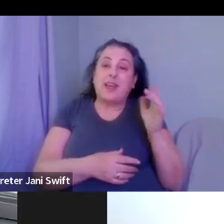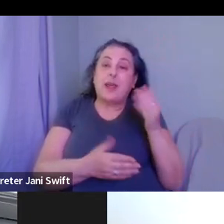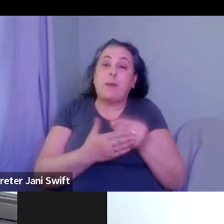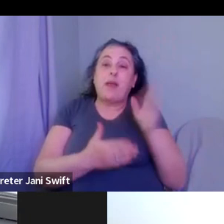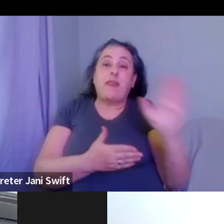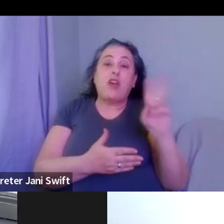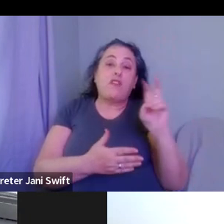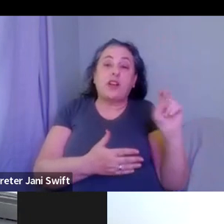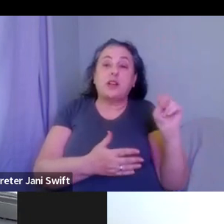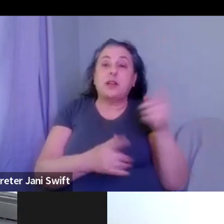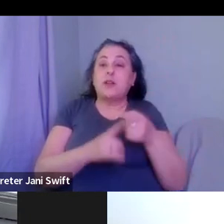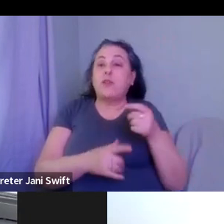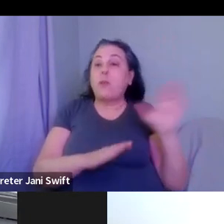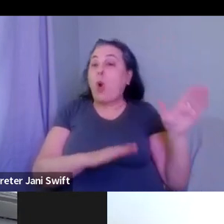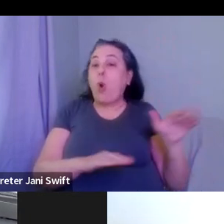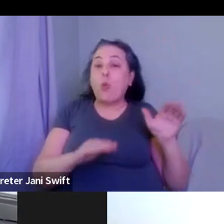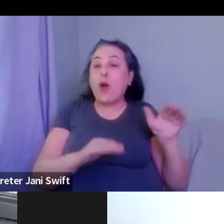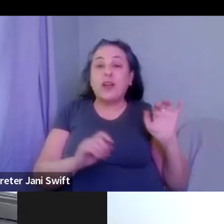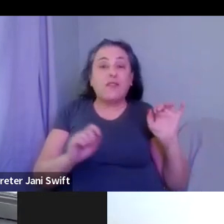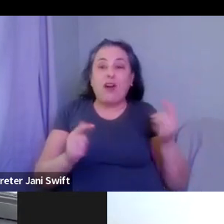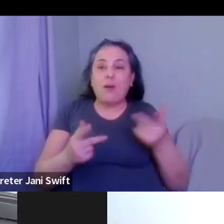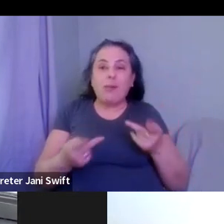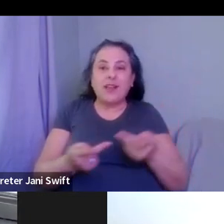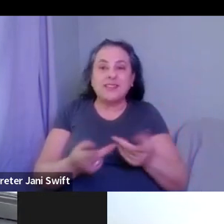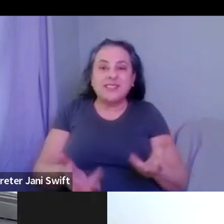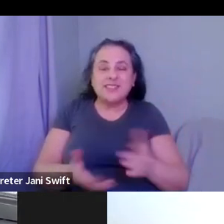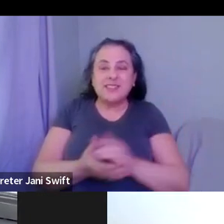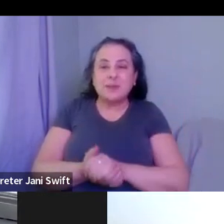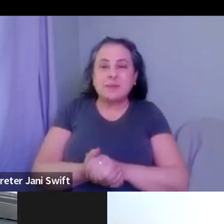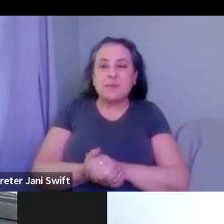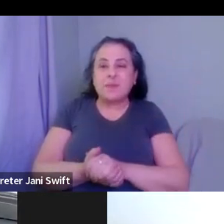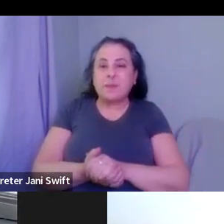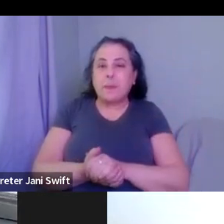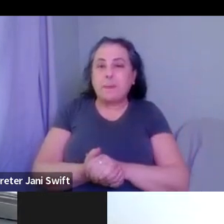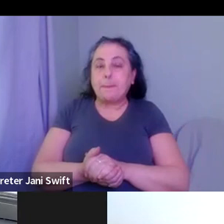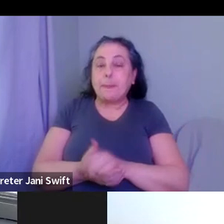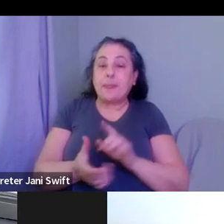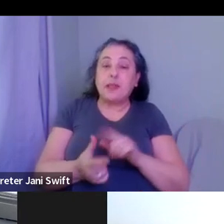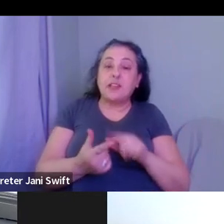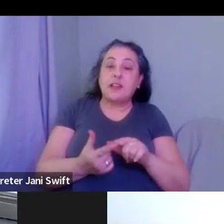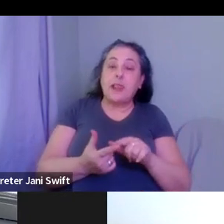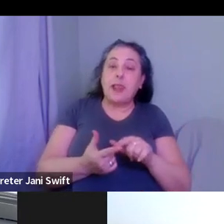venison from Hawaii, of all places. And then